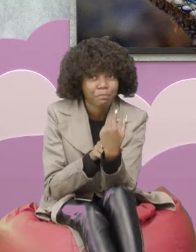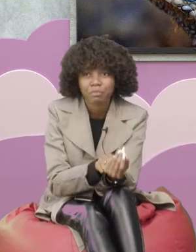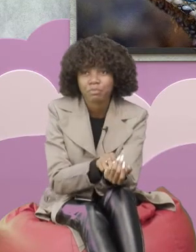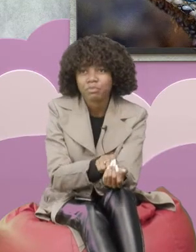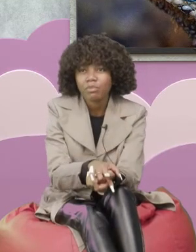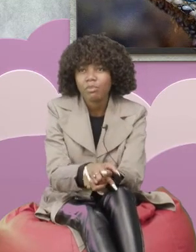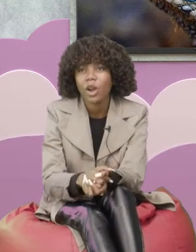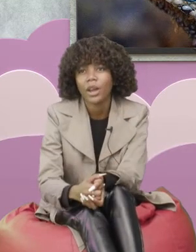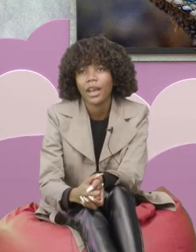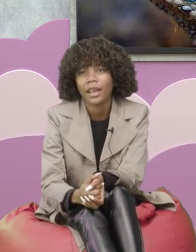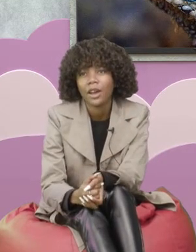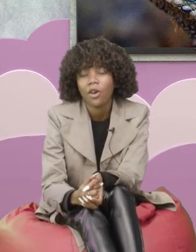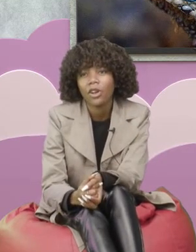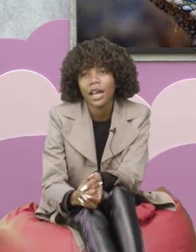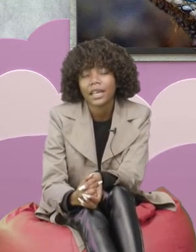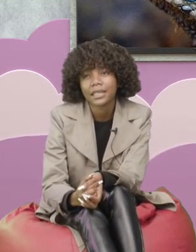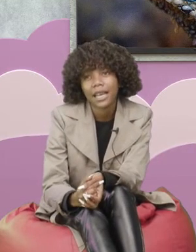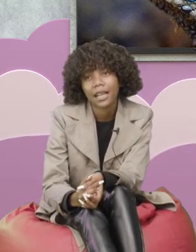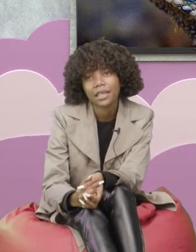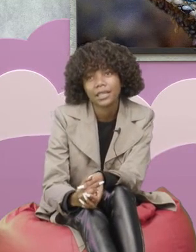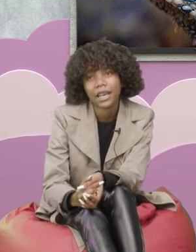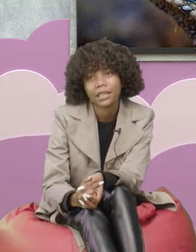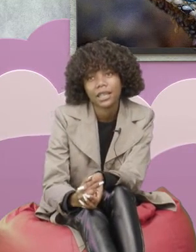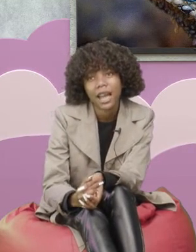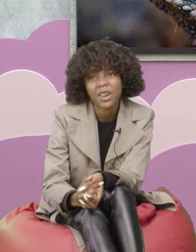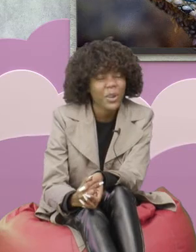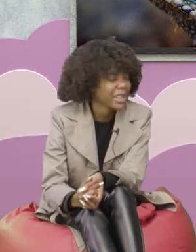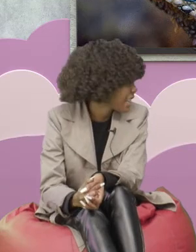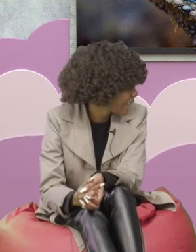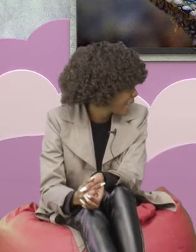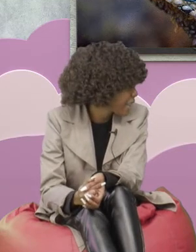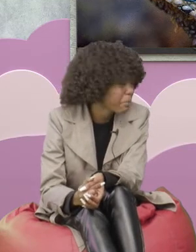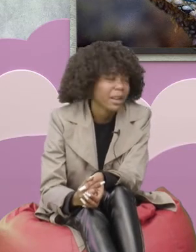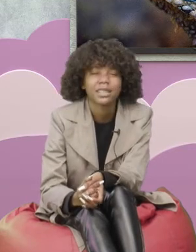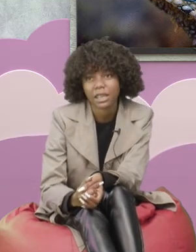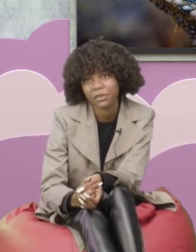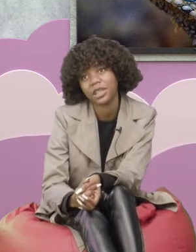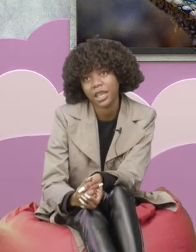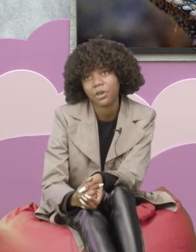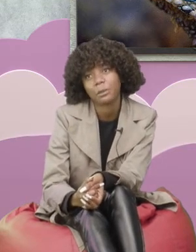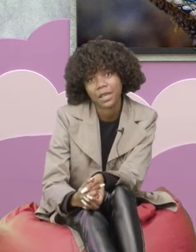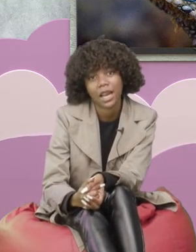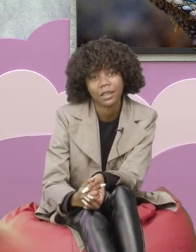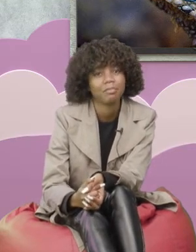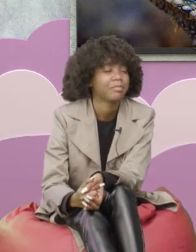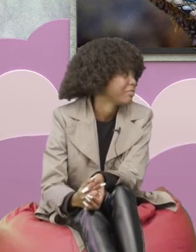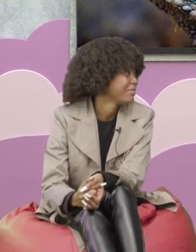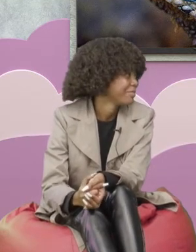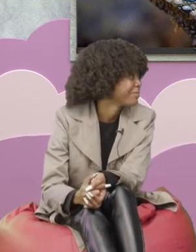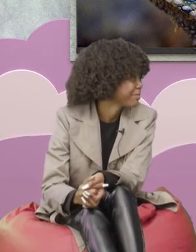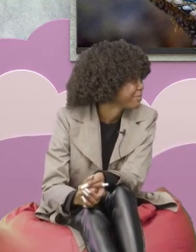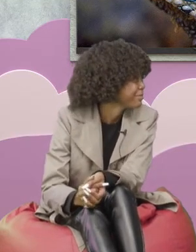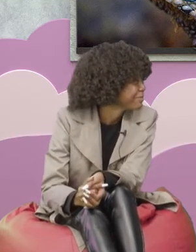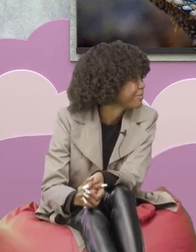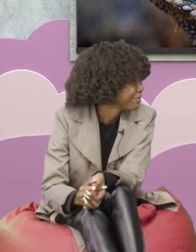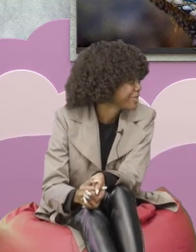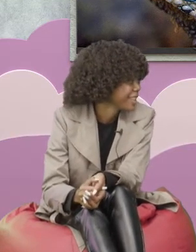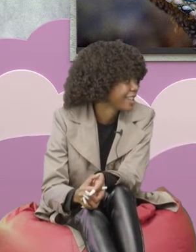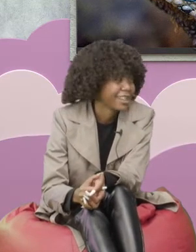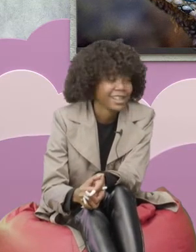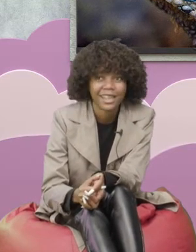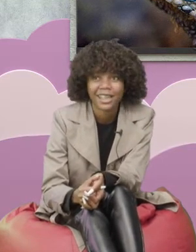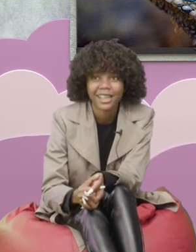animal is that? Okay. All I can tell is that I don't know exactly the name, but it's definitely a reptile. Okay, I think